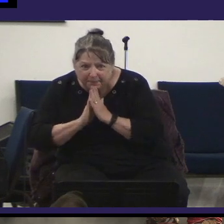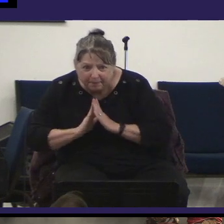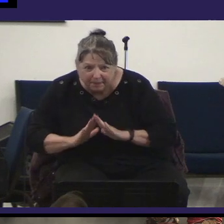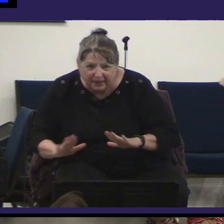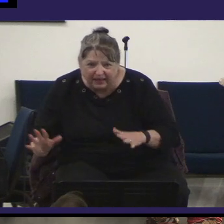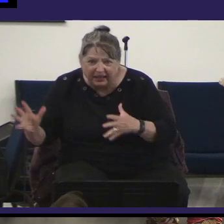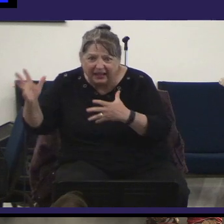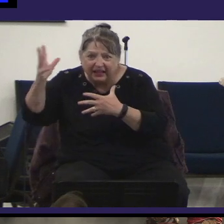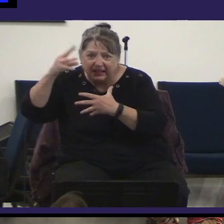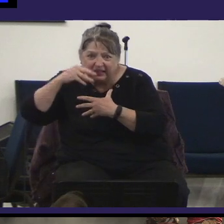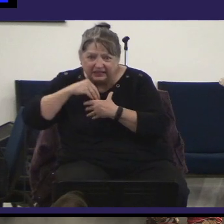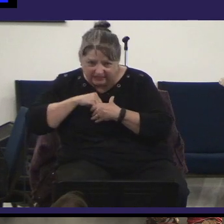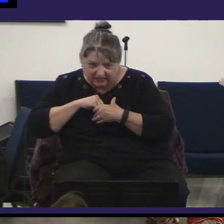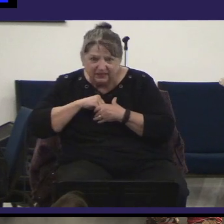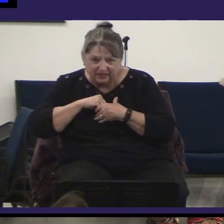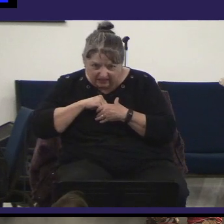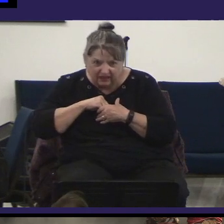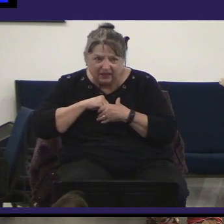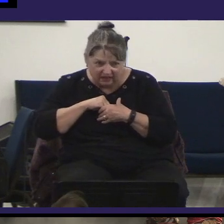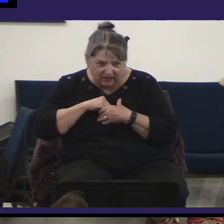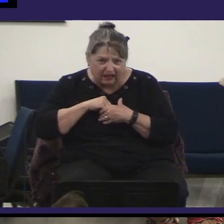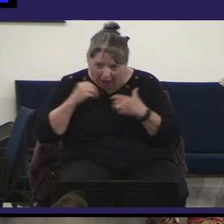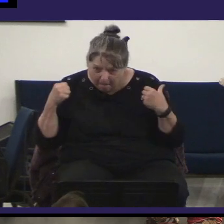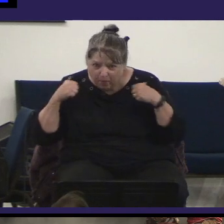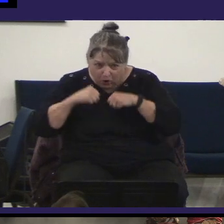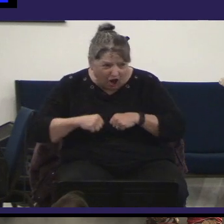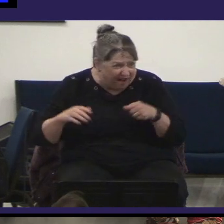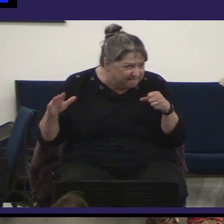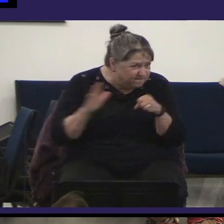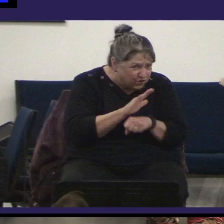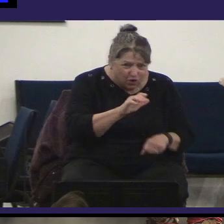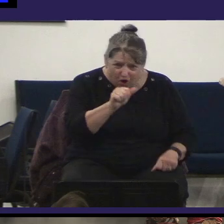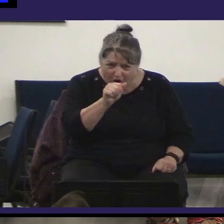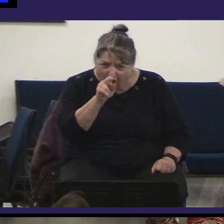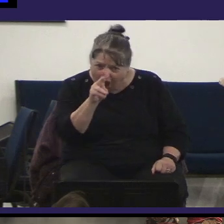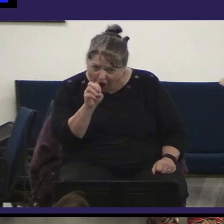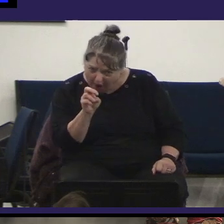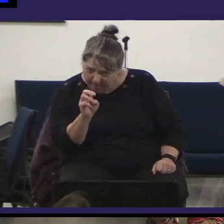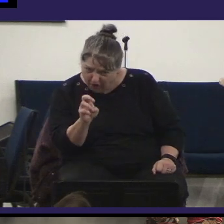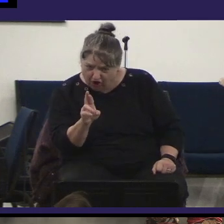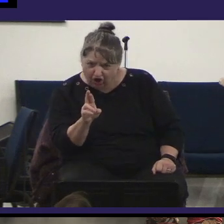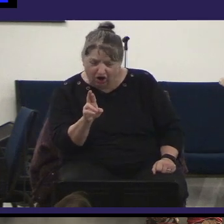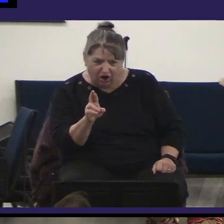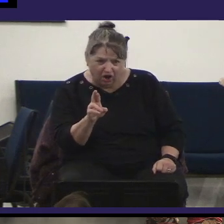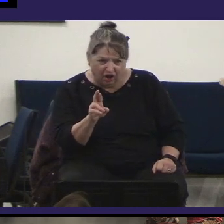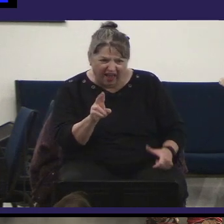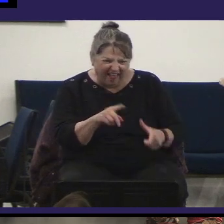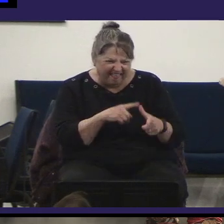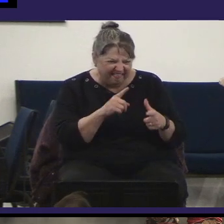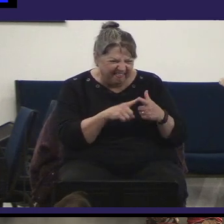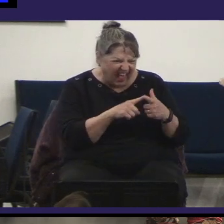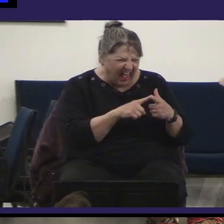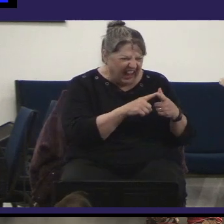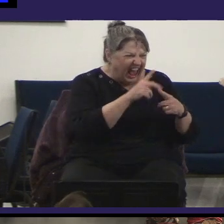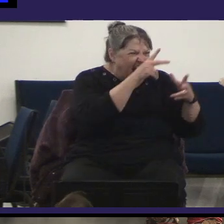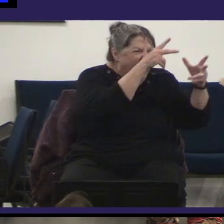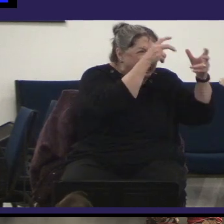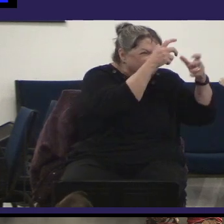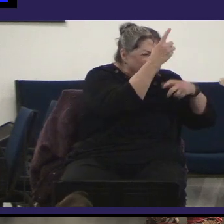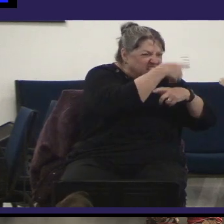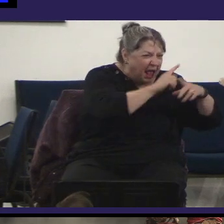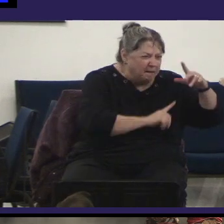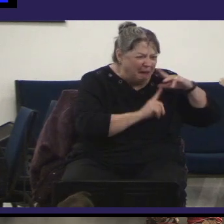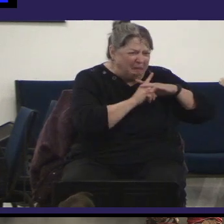his word. Put on the full armor of God so that when the day of evil comes, you may be able to